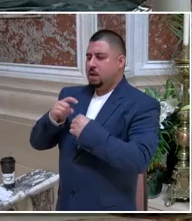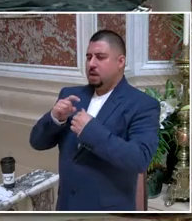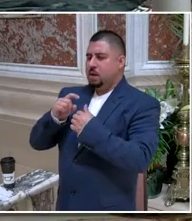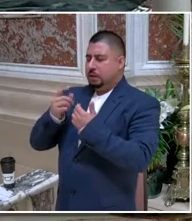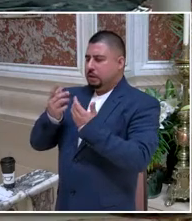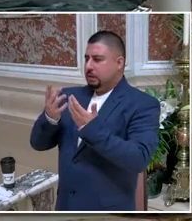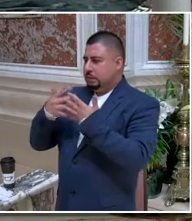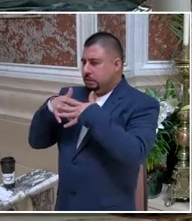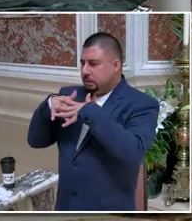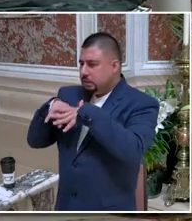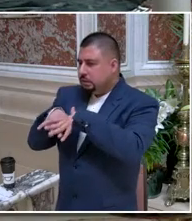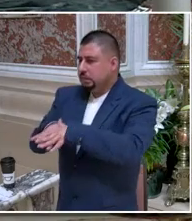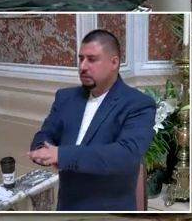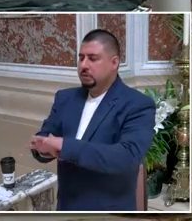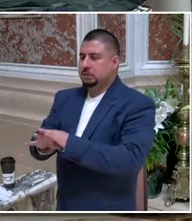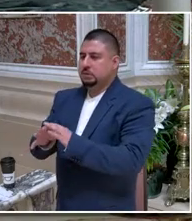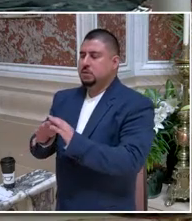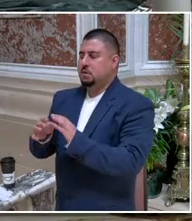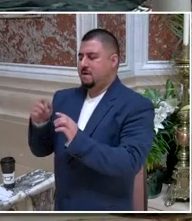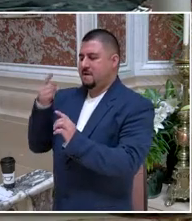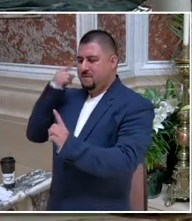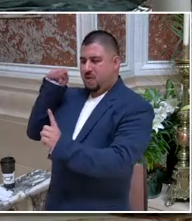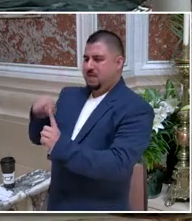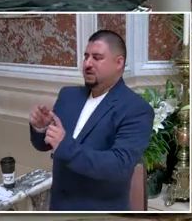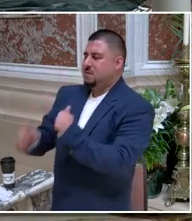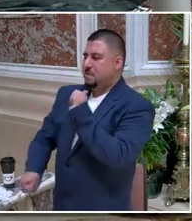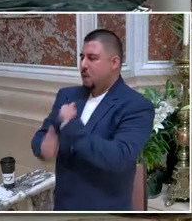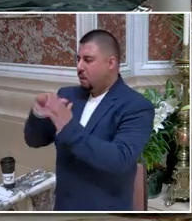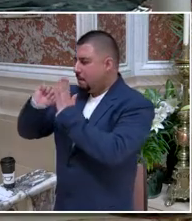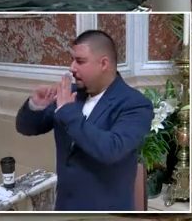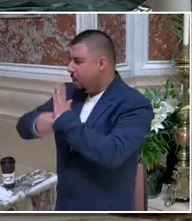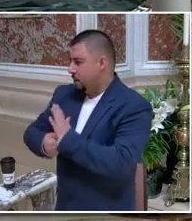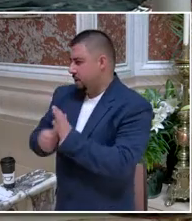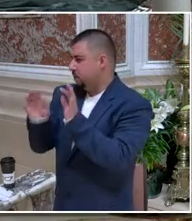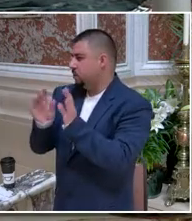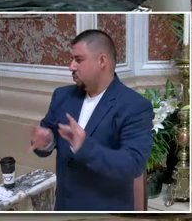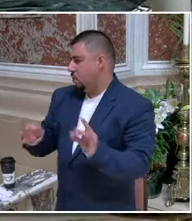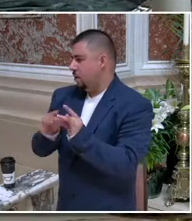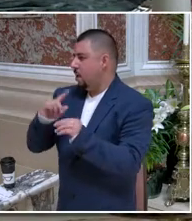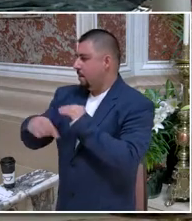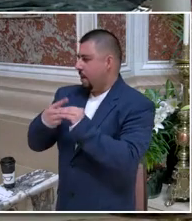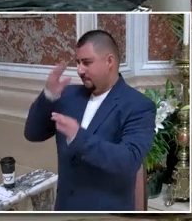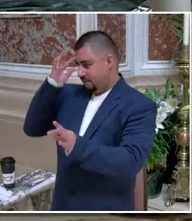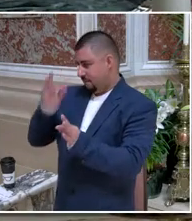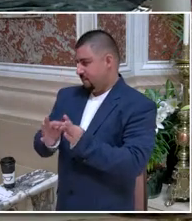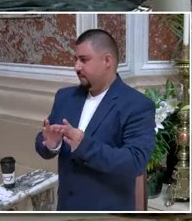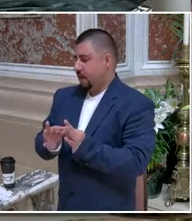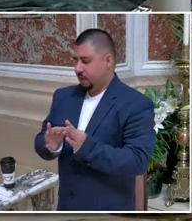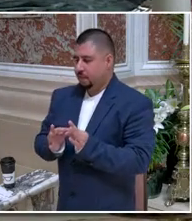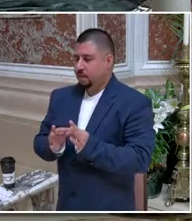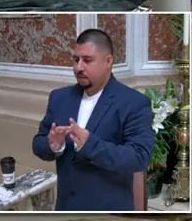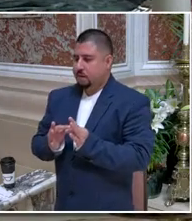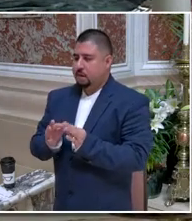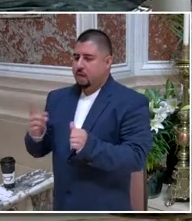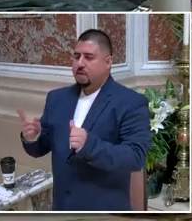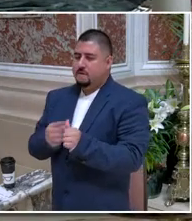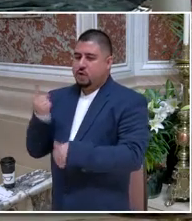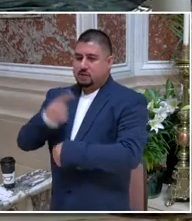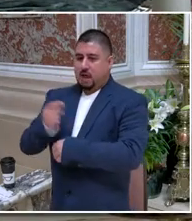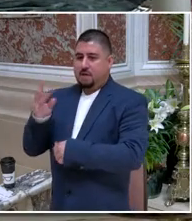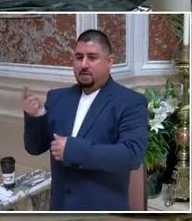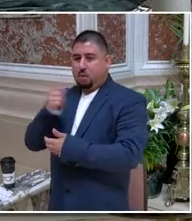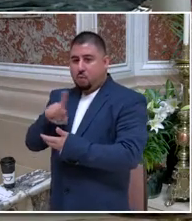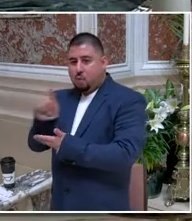very telling of this most important story of faith. The first day of the